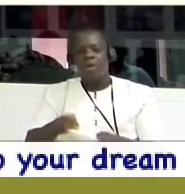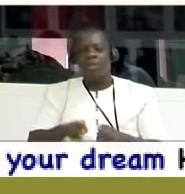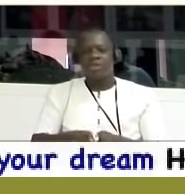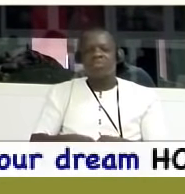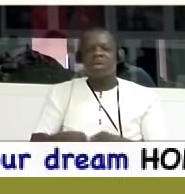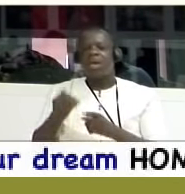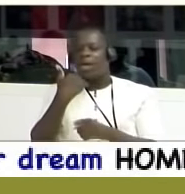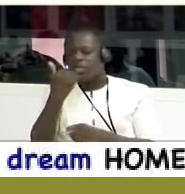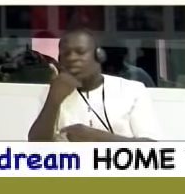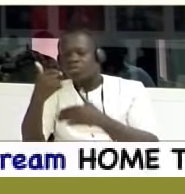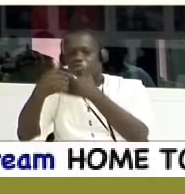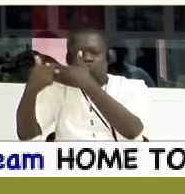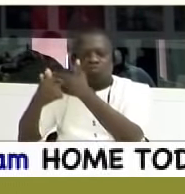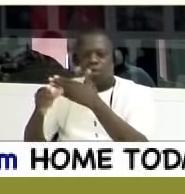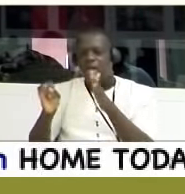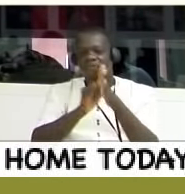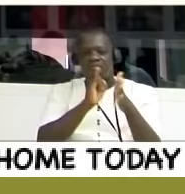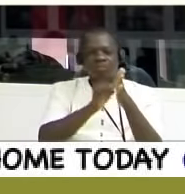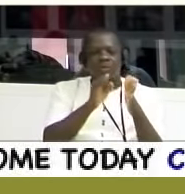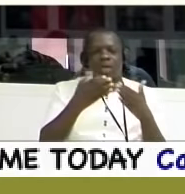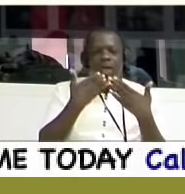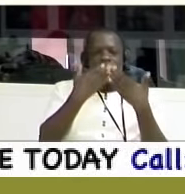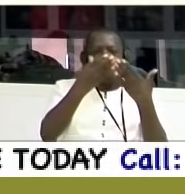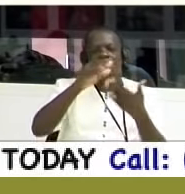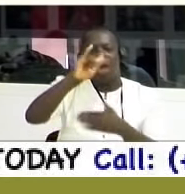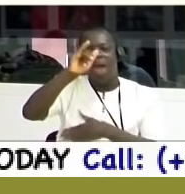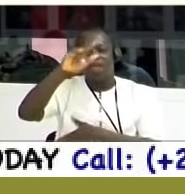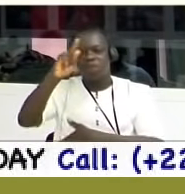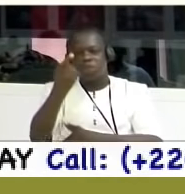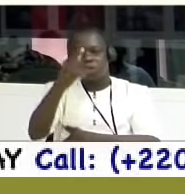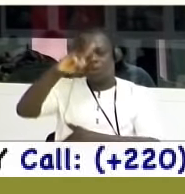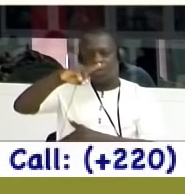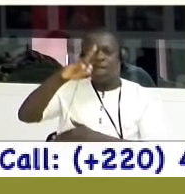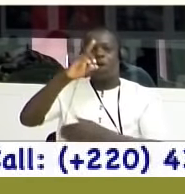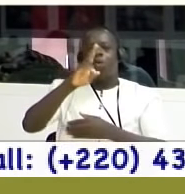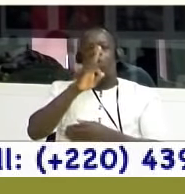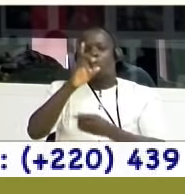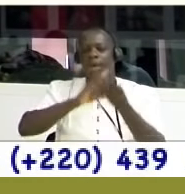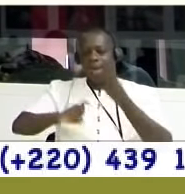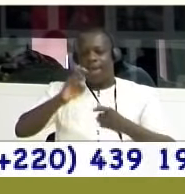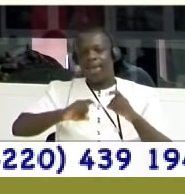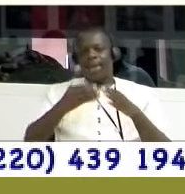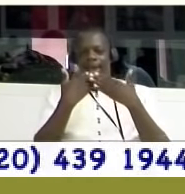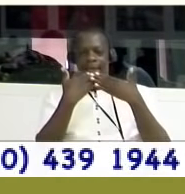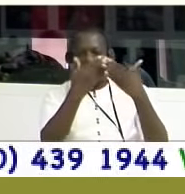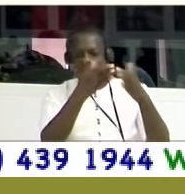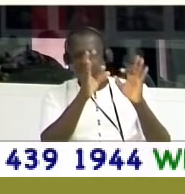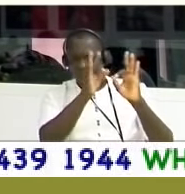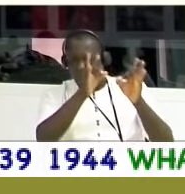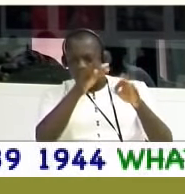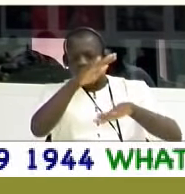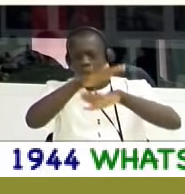Inspector General of Police, who in turn will also brief me on the situation.